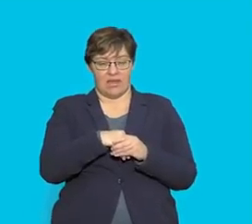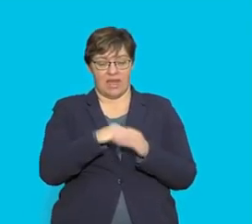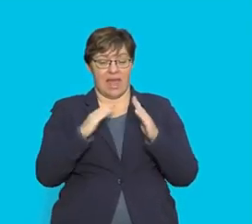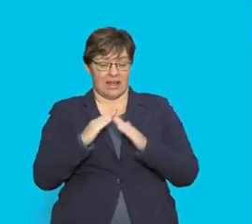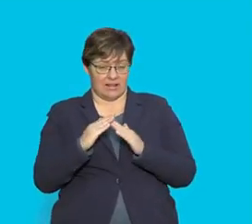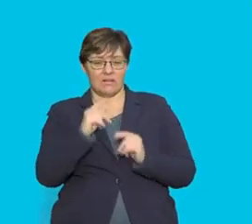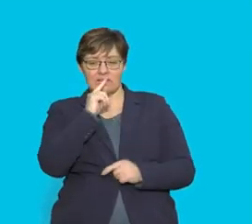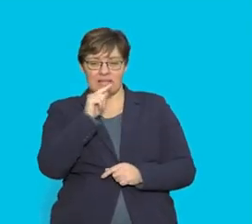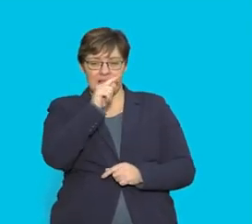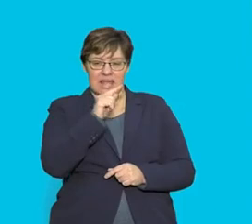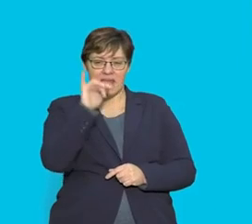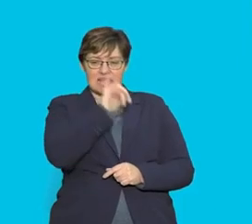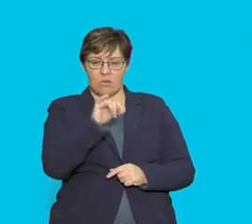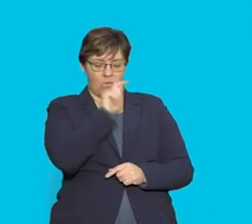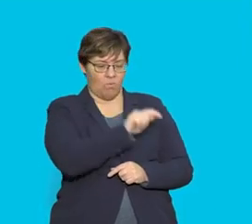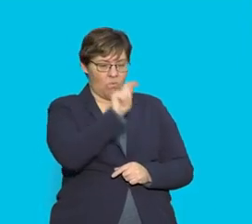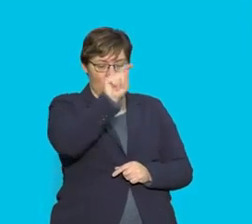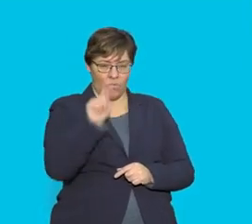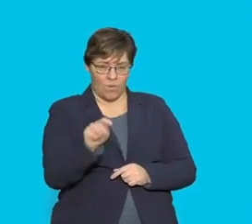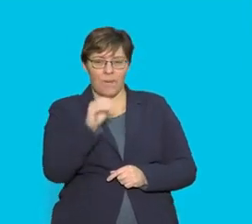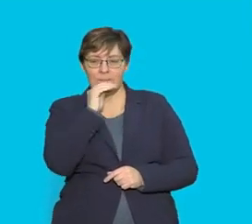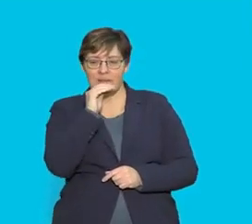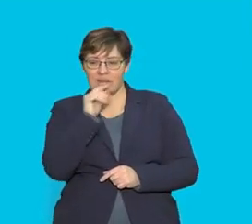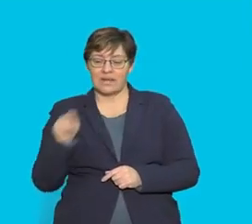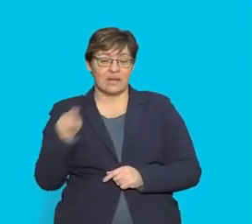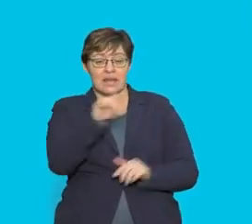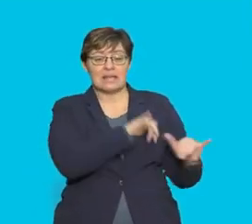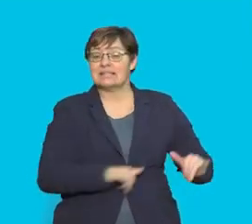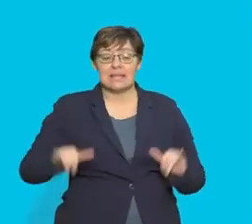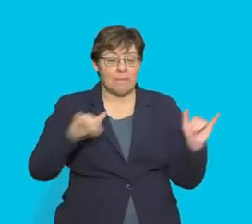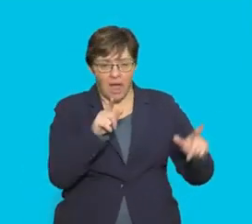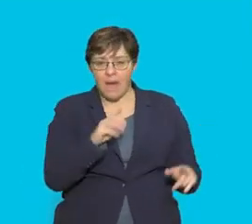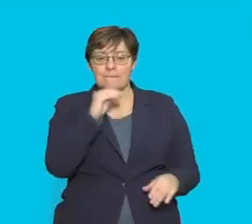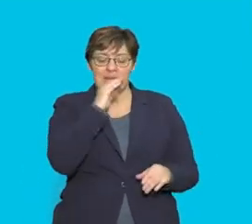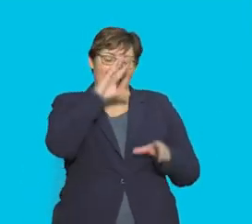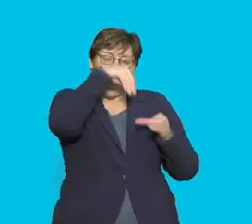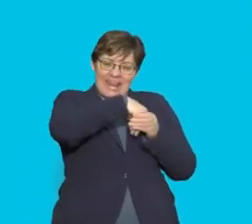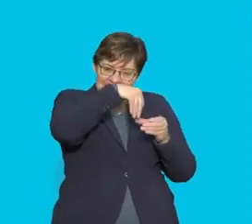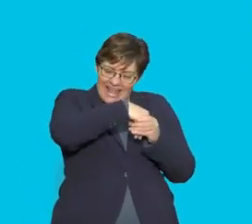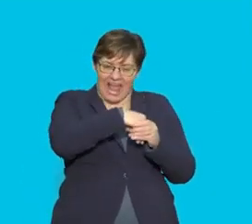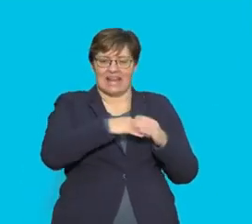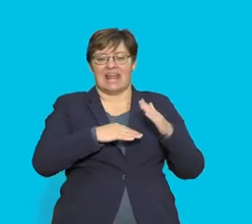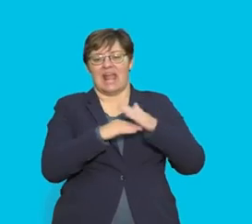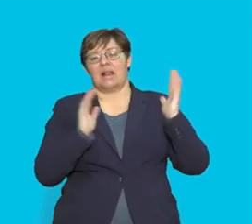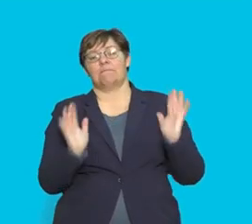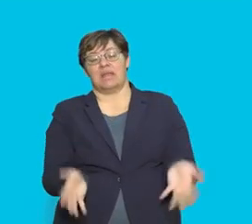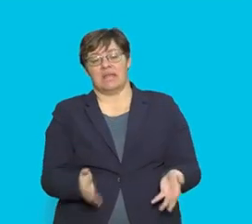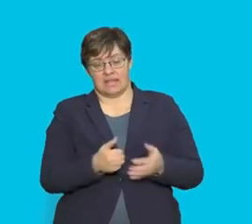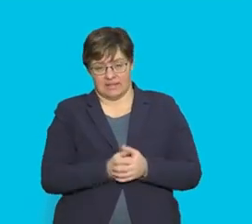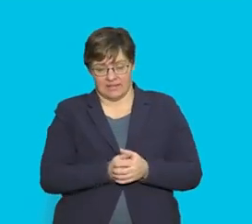where I highlighted with yellow. I am not necessarily saying that all these three angles are equal. No, I'm just showing